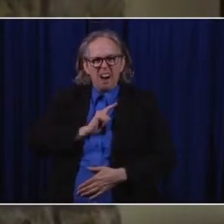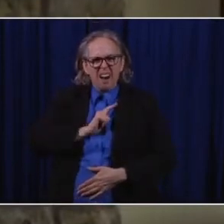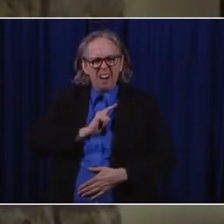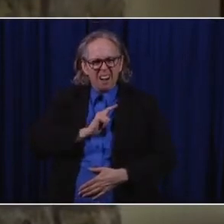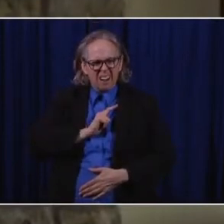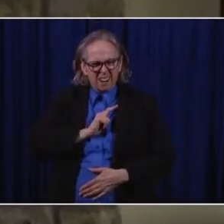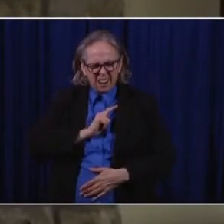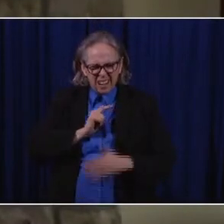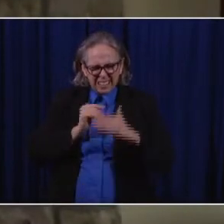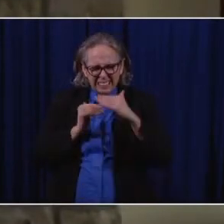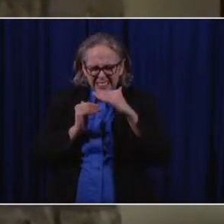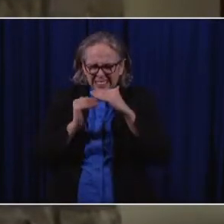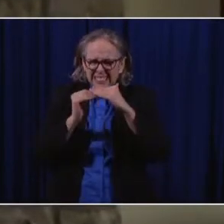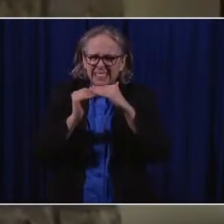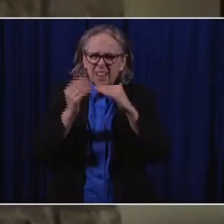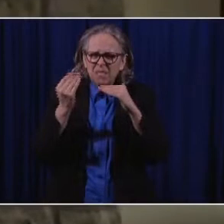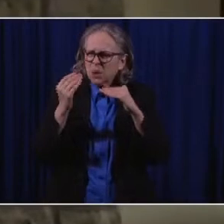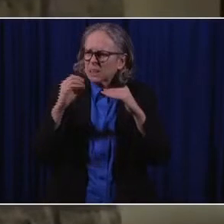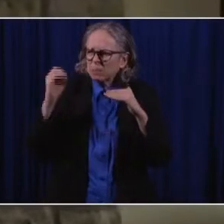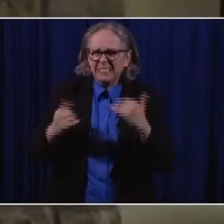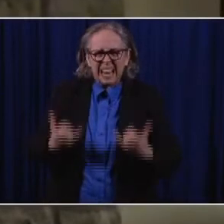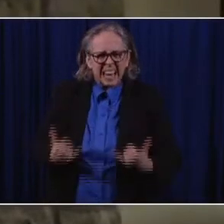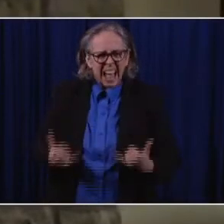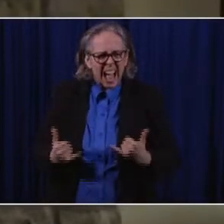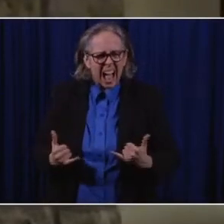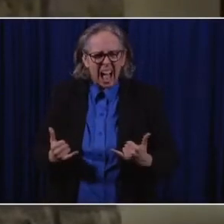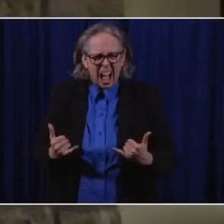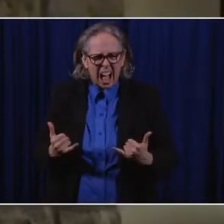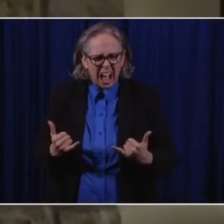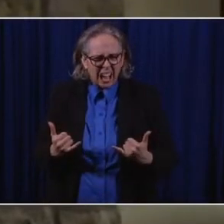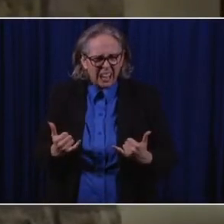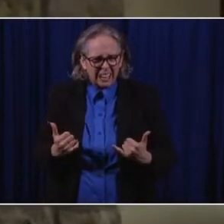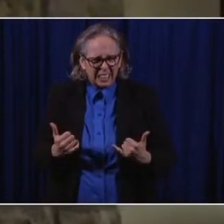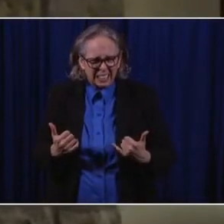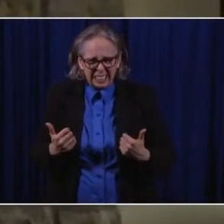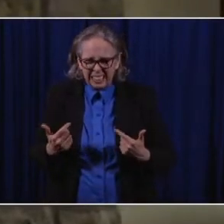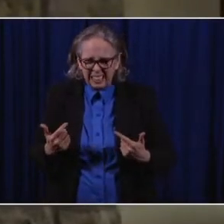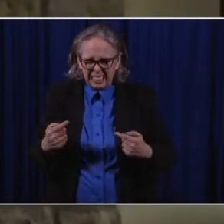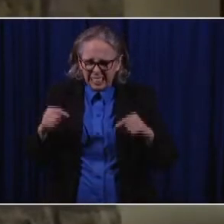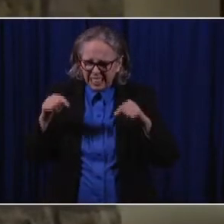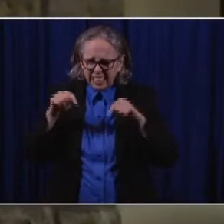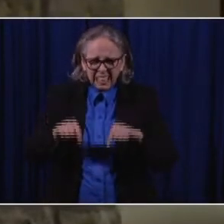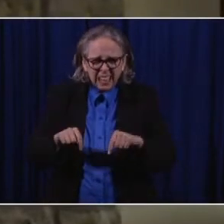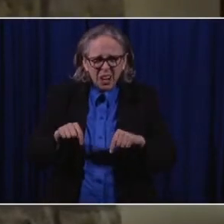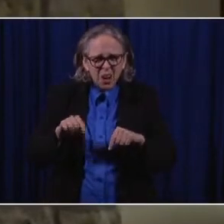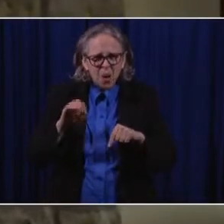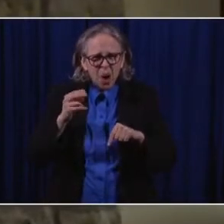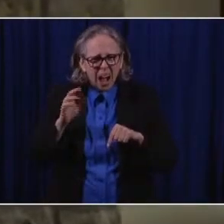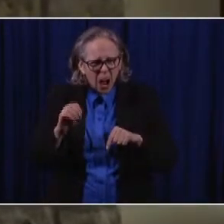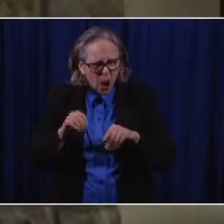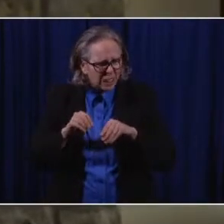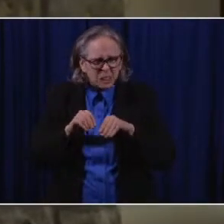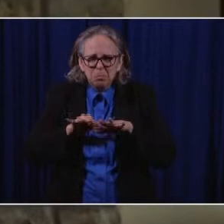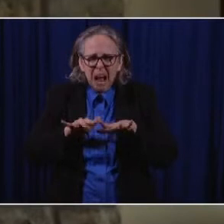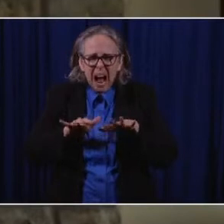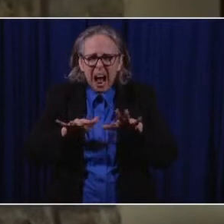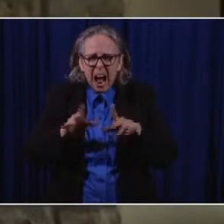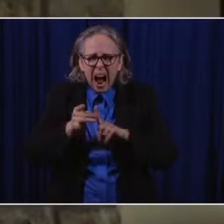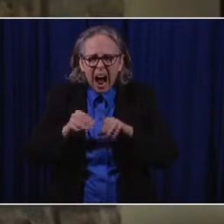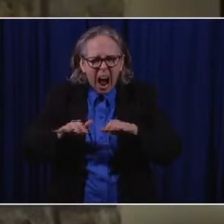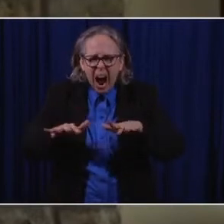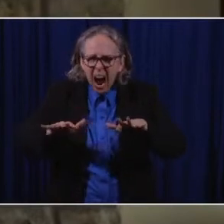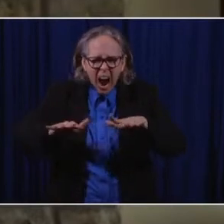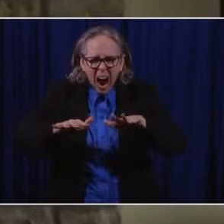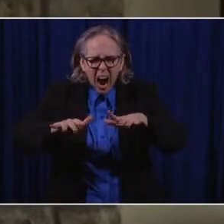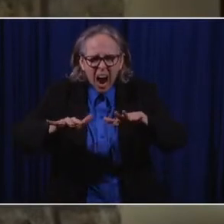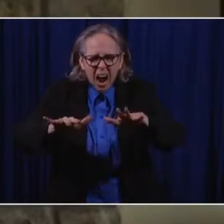dangerous. We're going to be living in this state. There's no indication that this is stopping. We've not hit a plateau. We wish we were at a